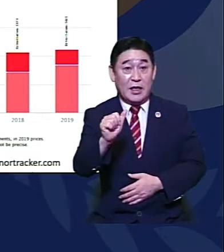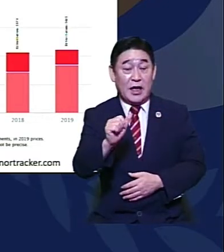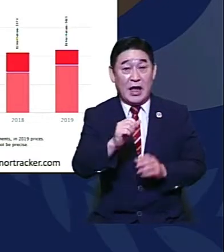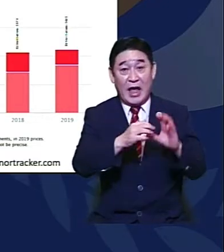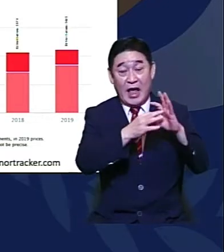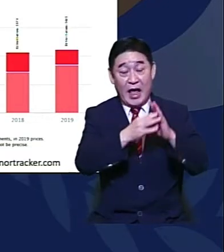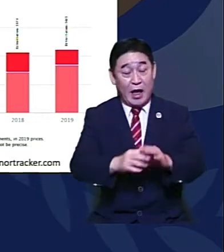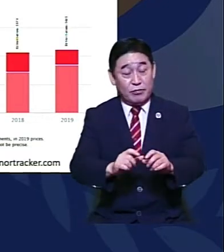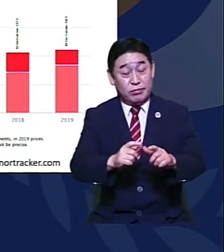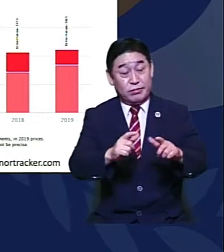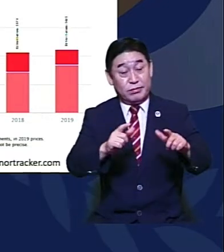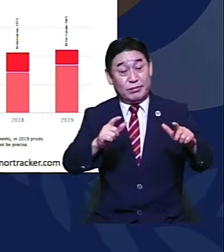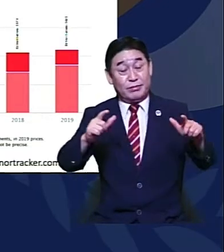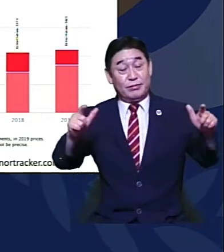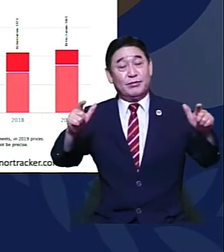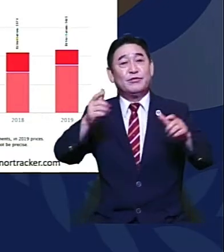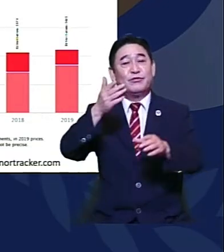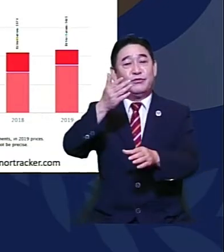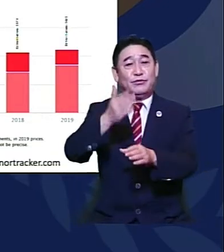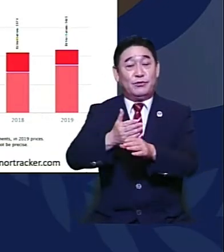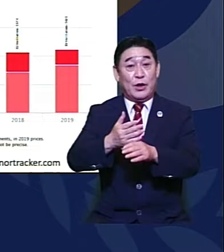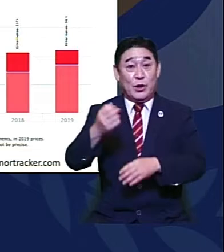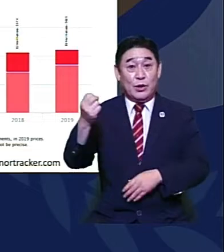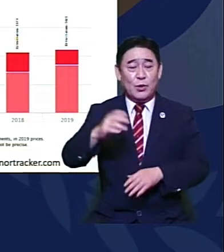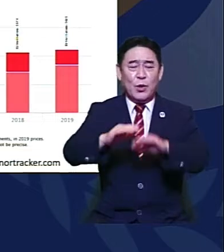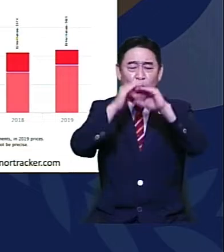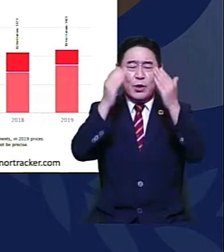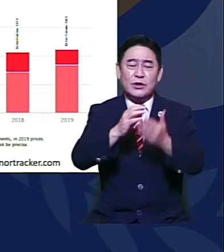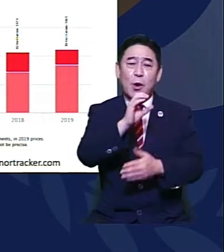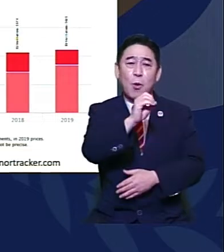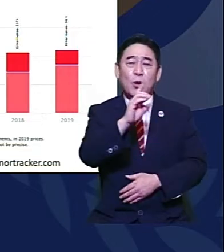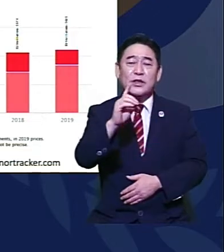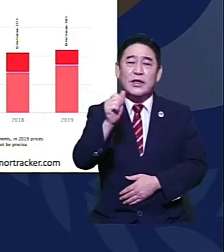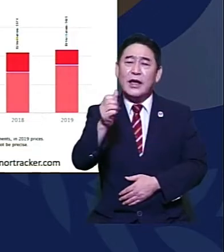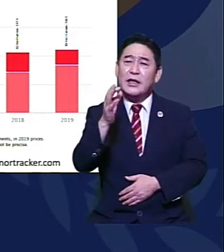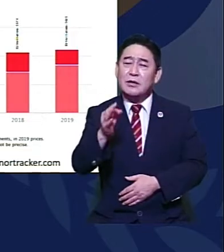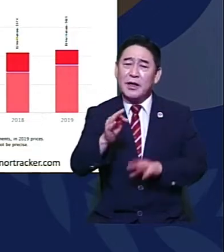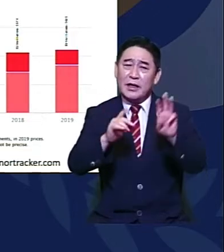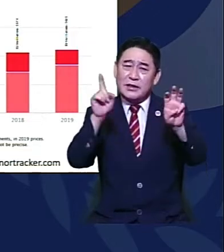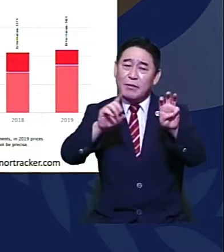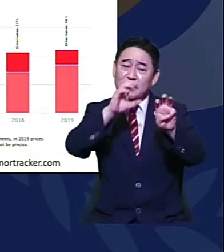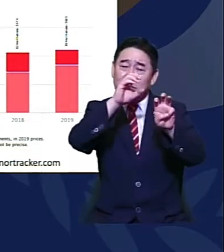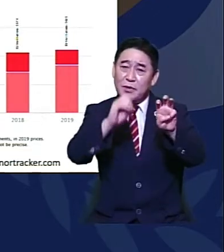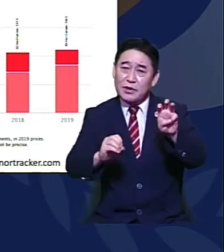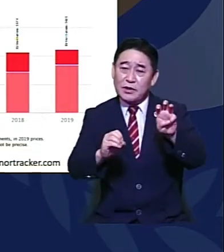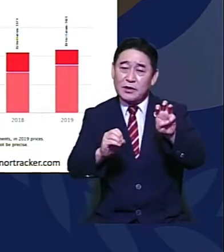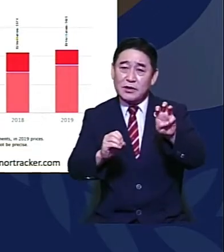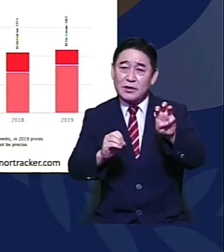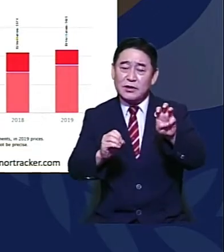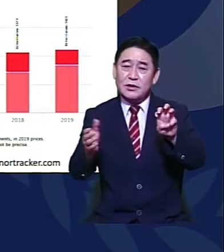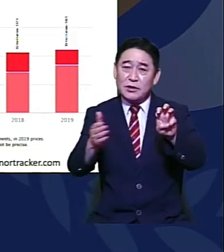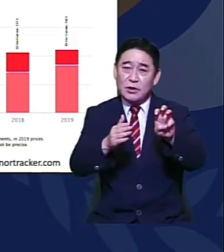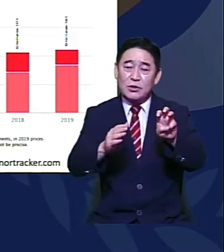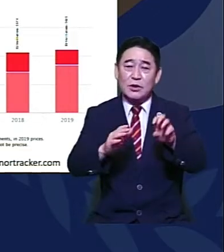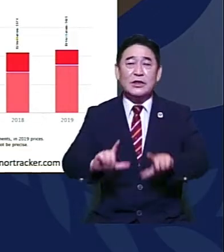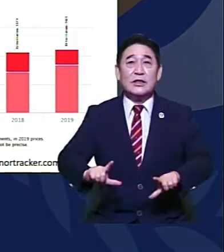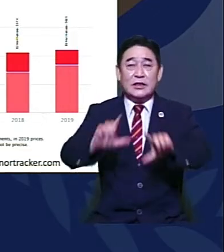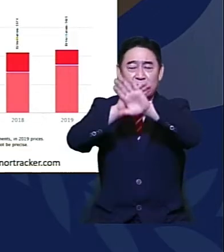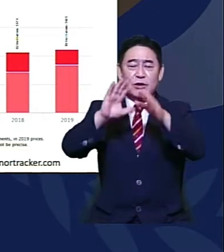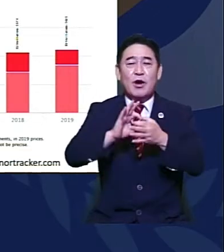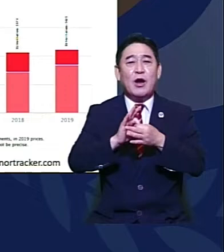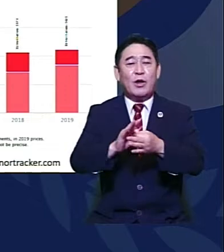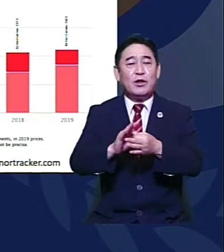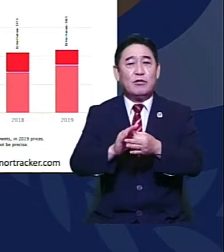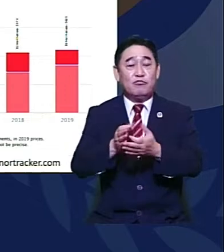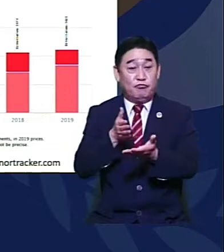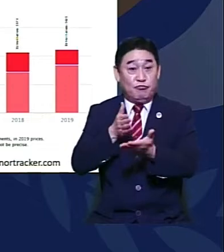while spending 30% of total ODA allocation. European Green Deal is also a